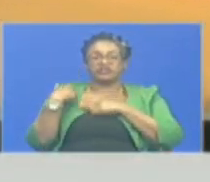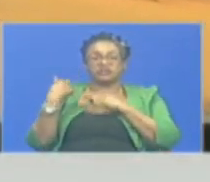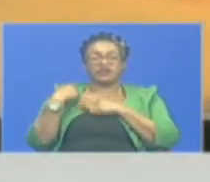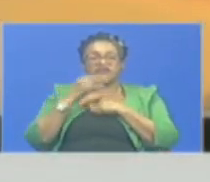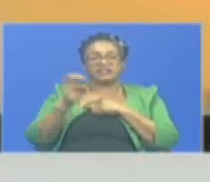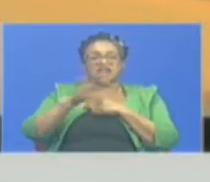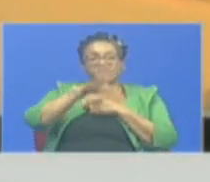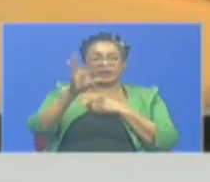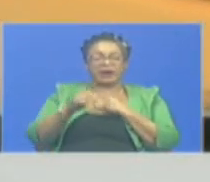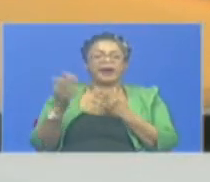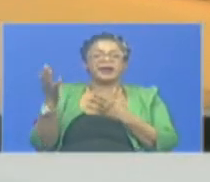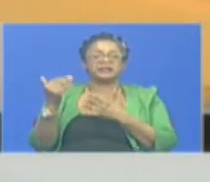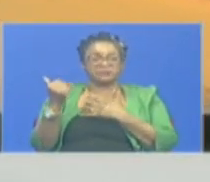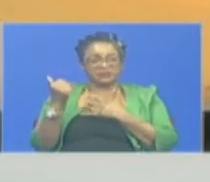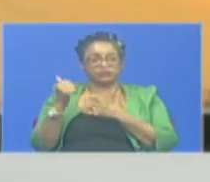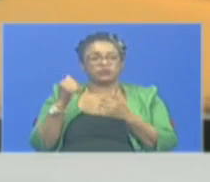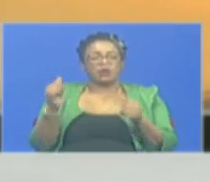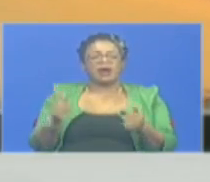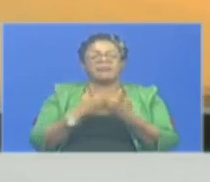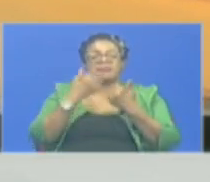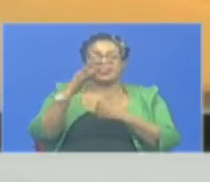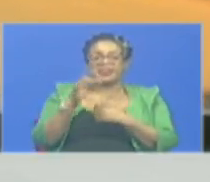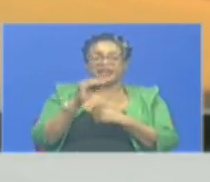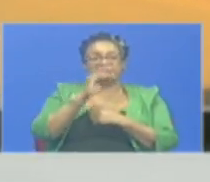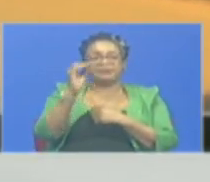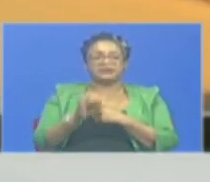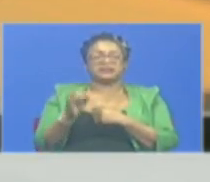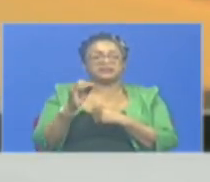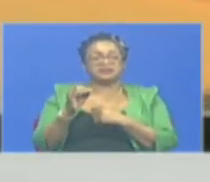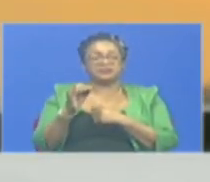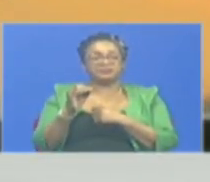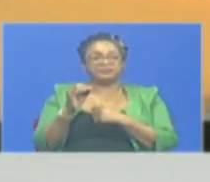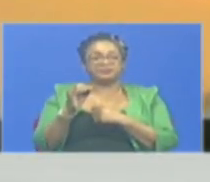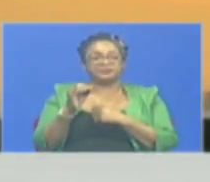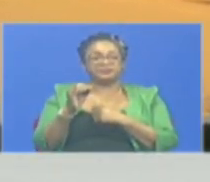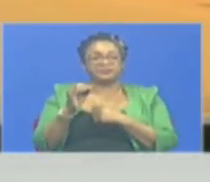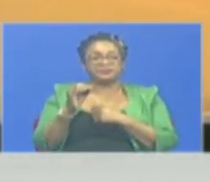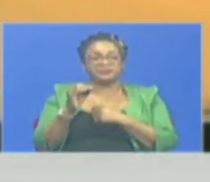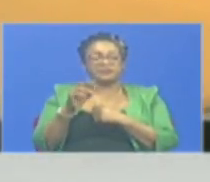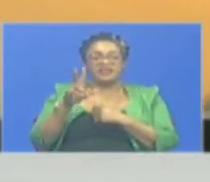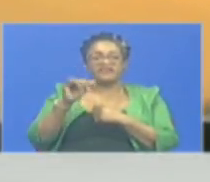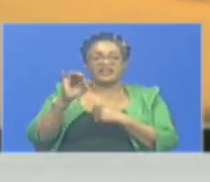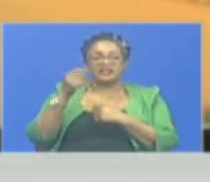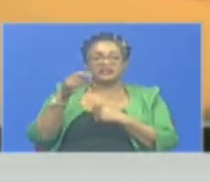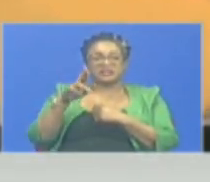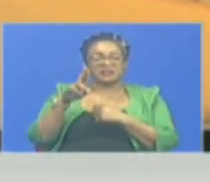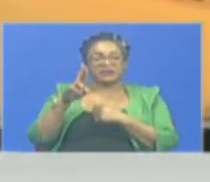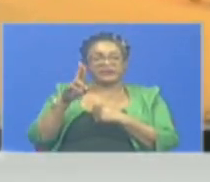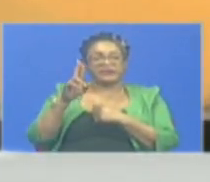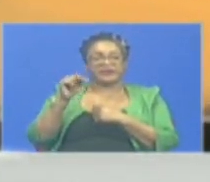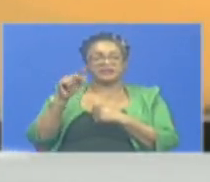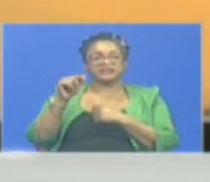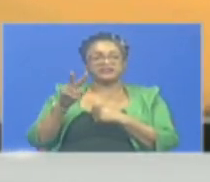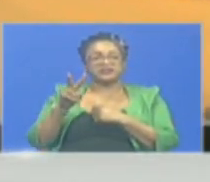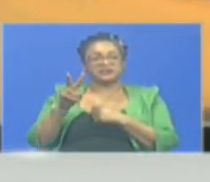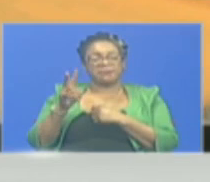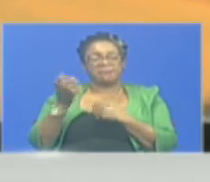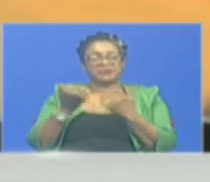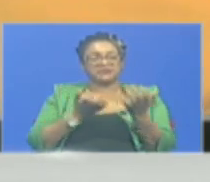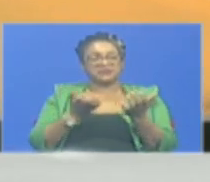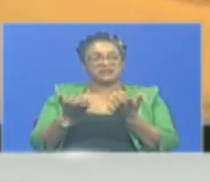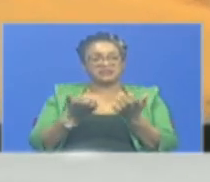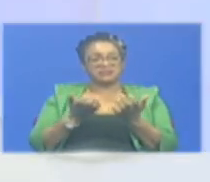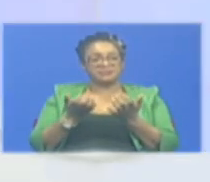expects to fall by at least 30% in volumes. Victor Kiprop, NTV Business.